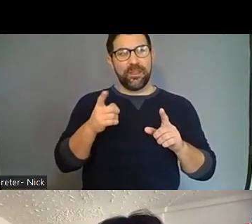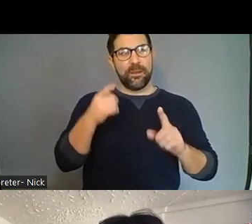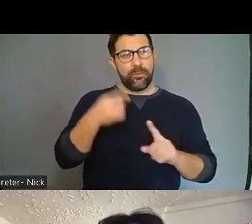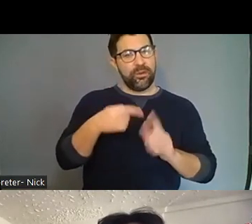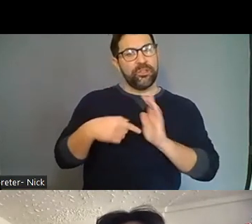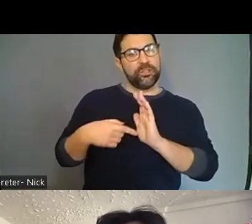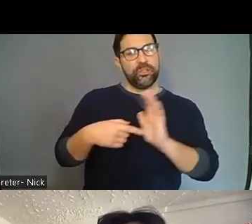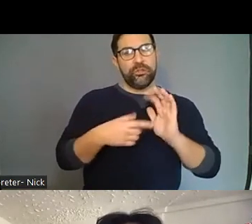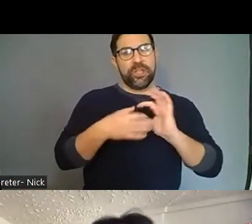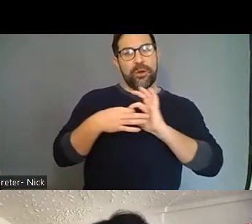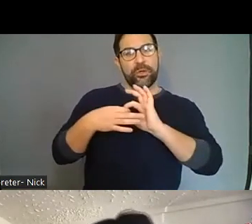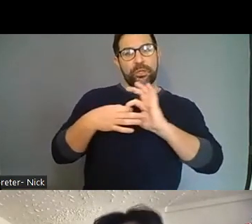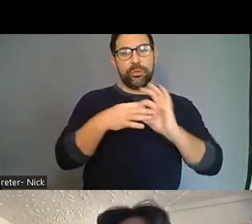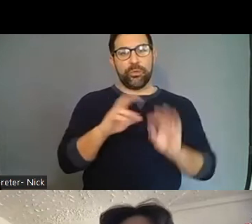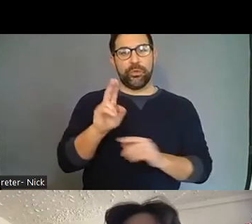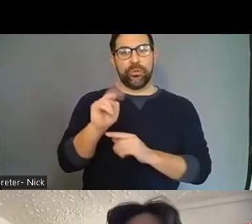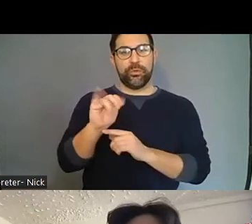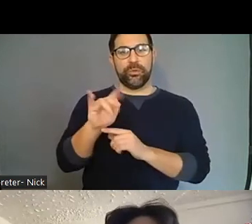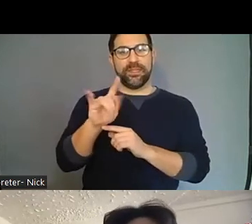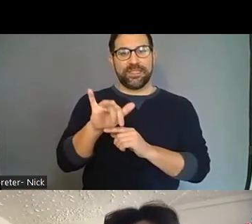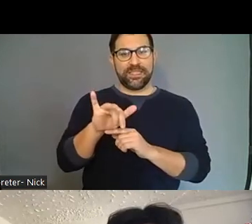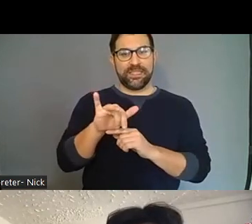as students across New York.